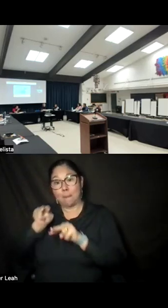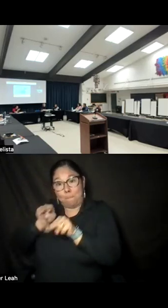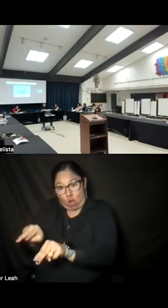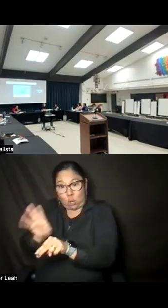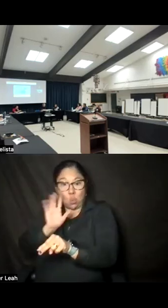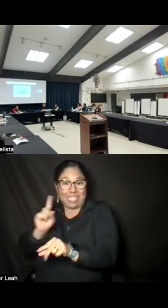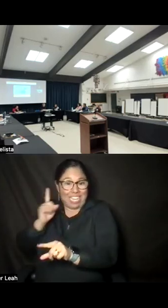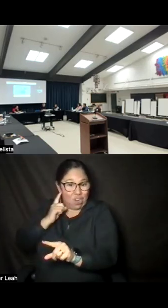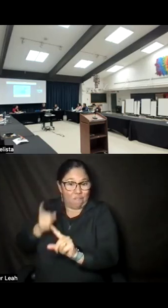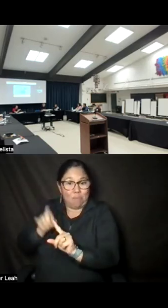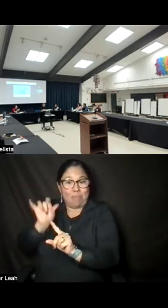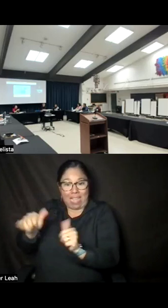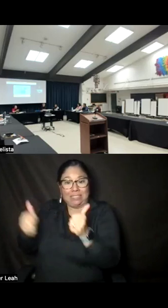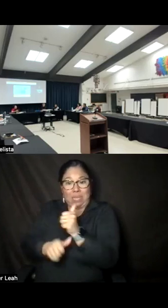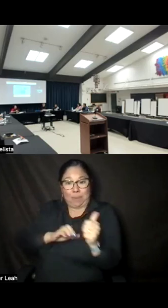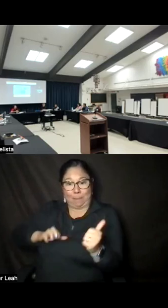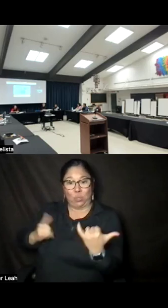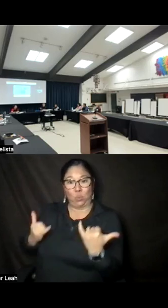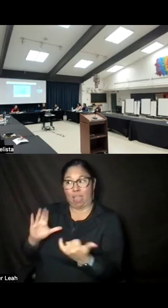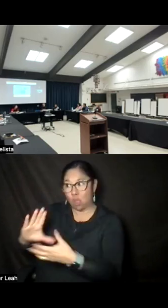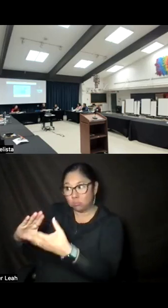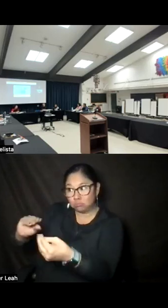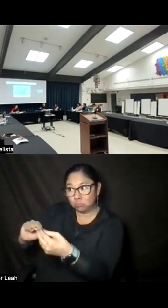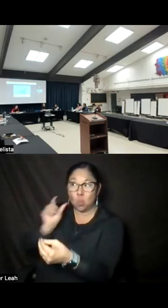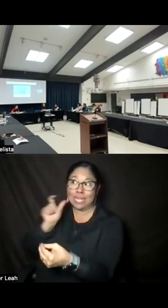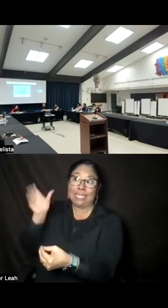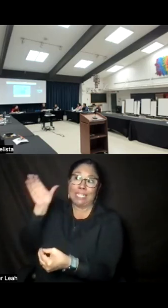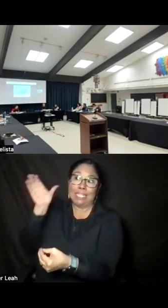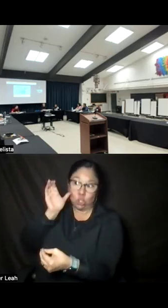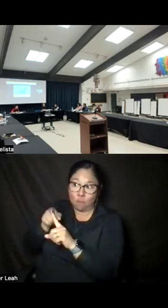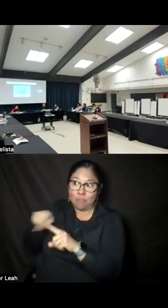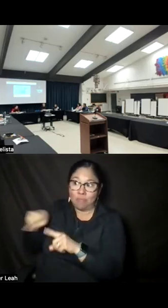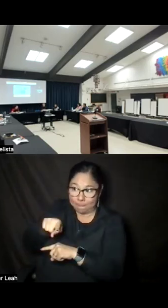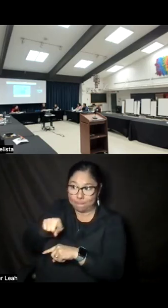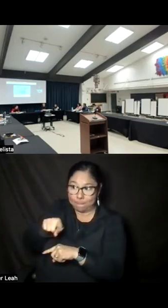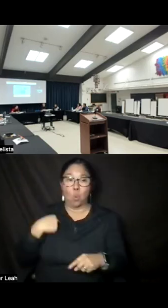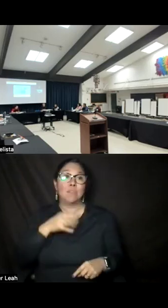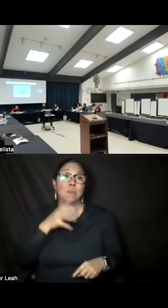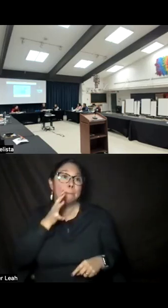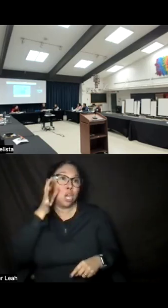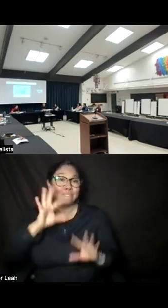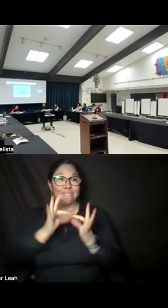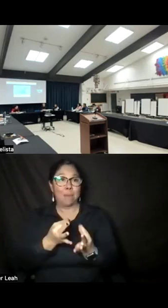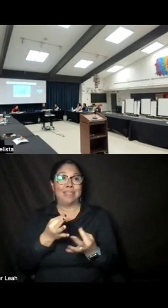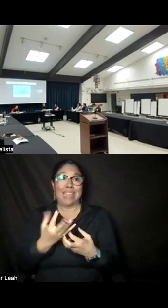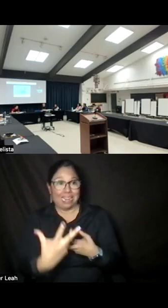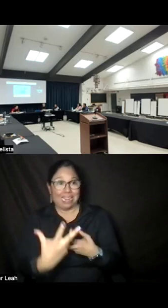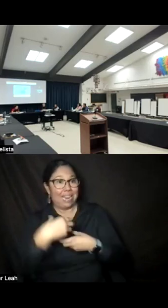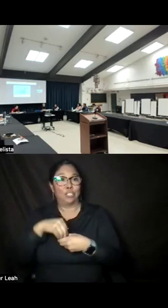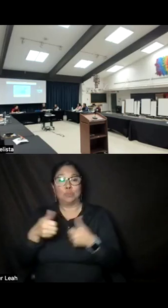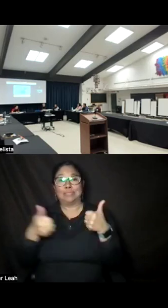that subcommittee today. We have a parallel parent and family engagement